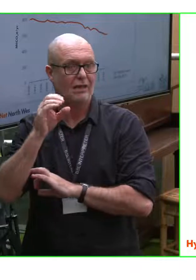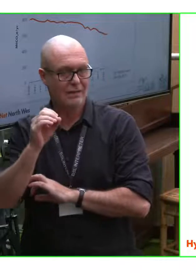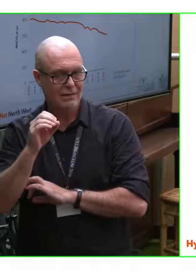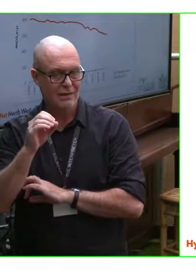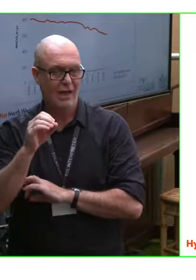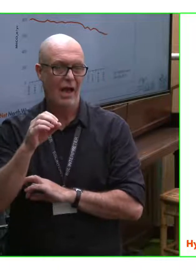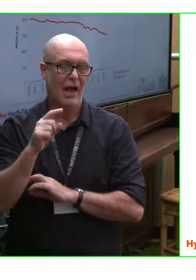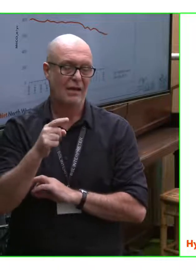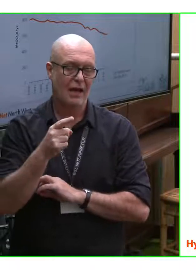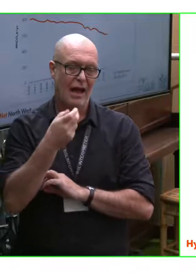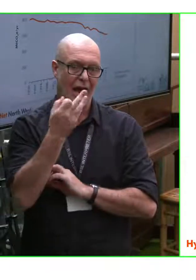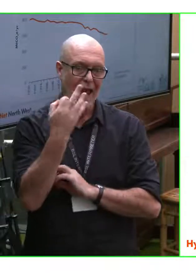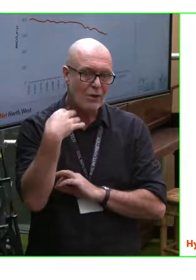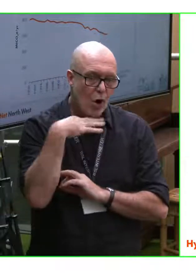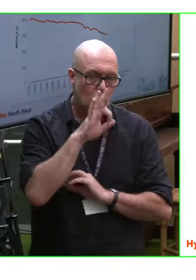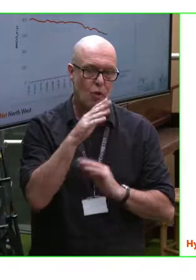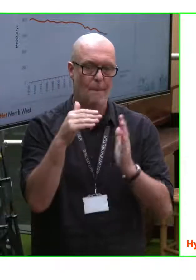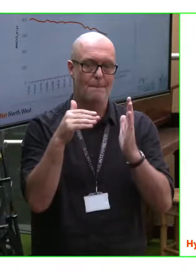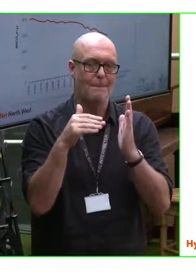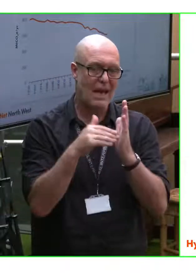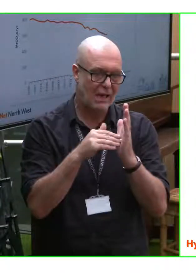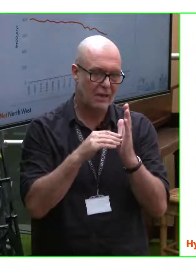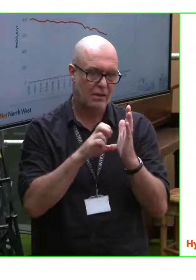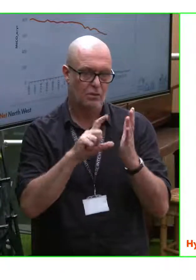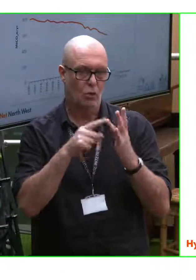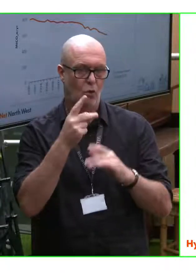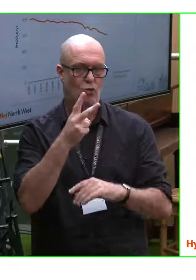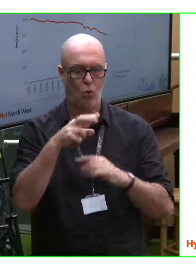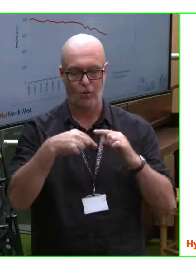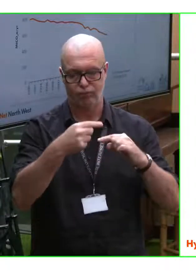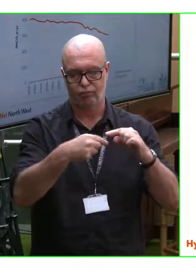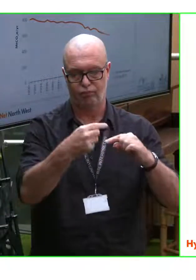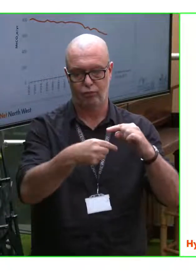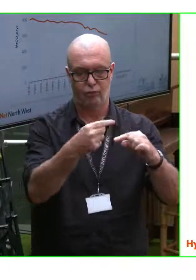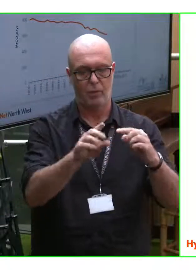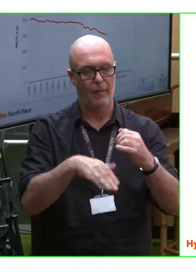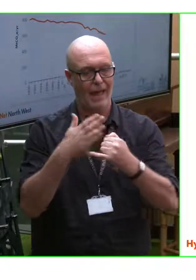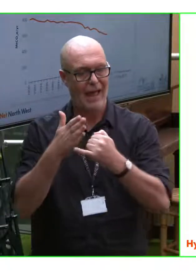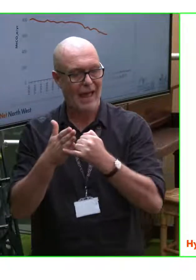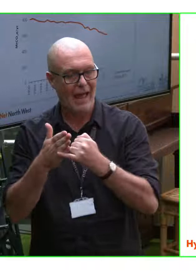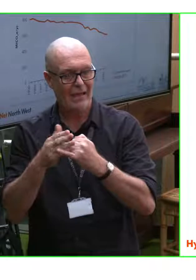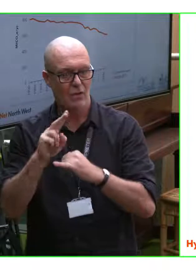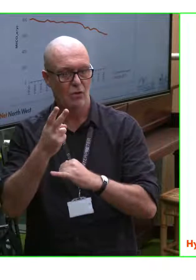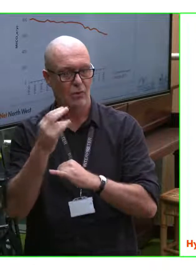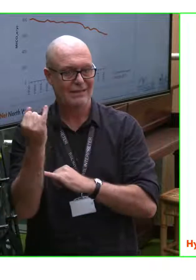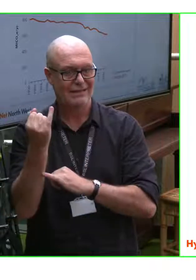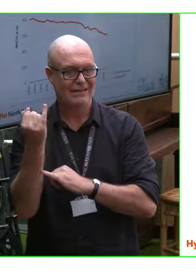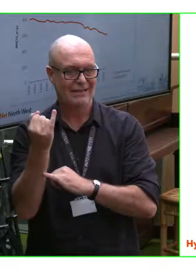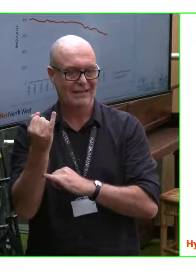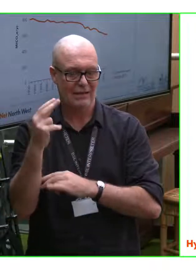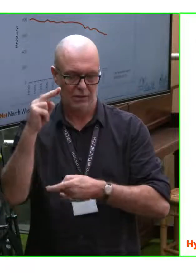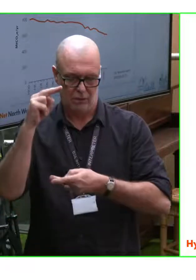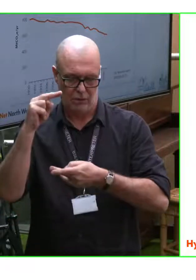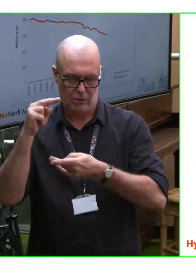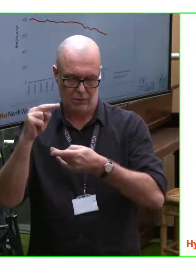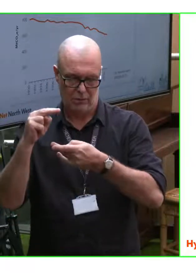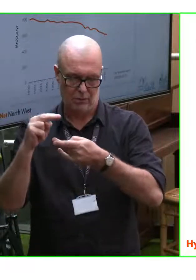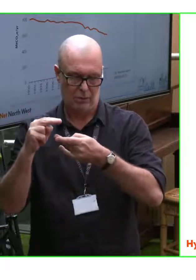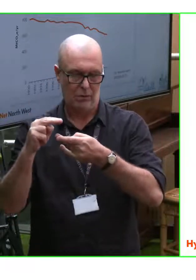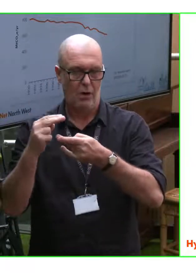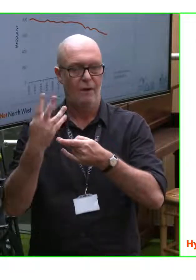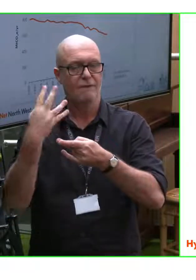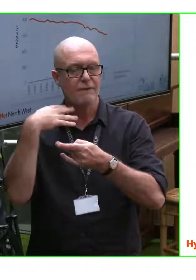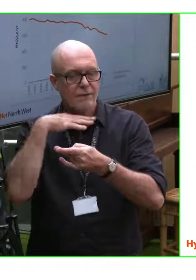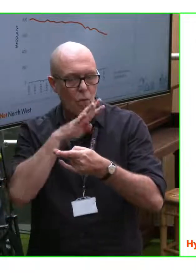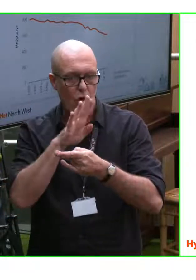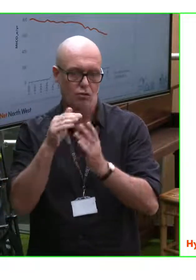800 million tonnes of CO2 per year. And when you look at the end of this graph, which is 2016, it's getting its way down to